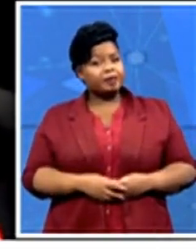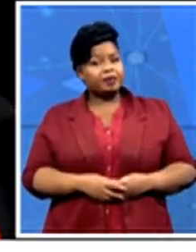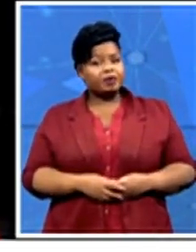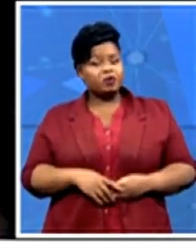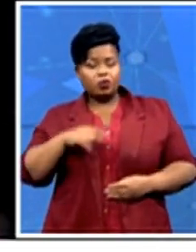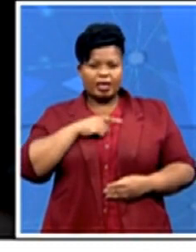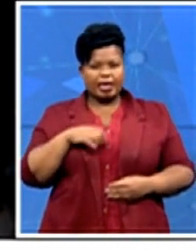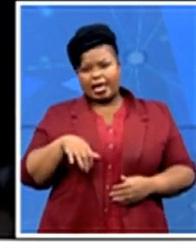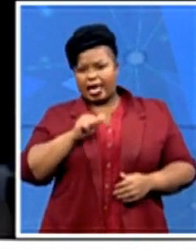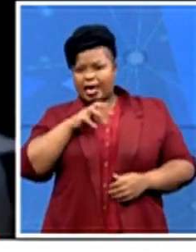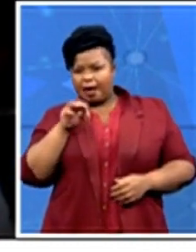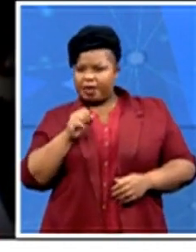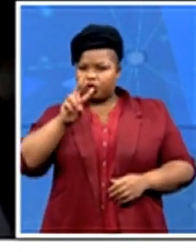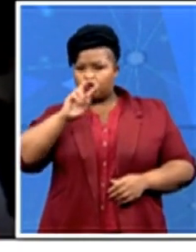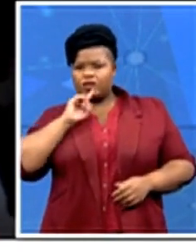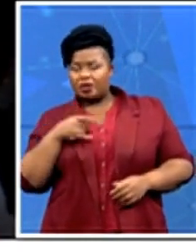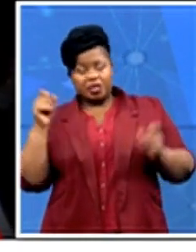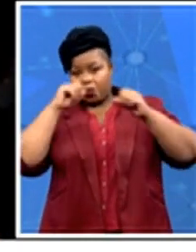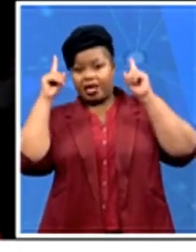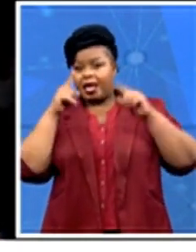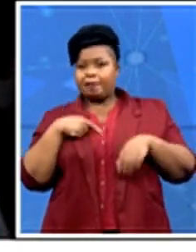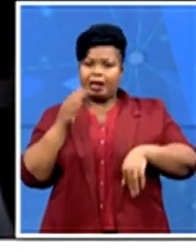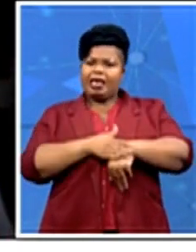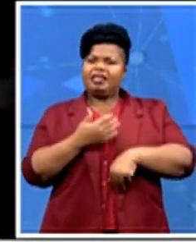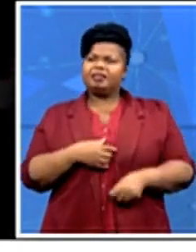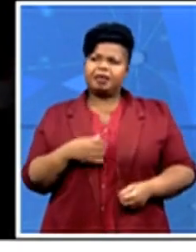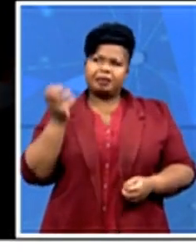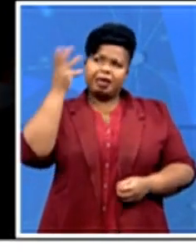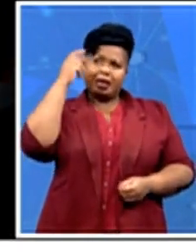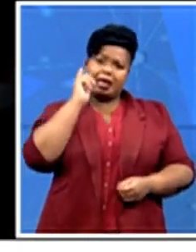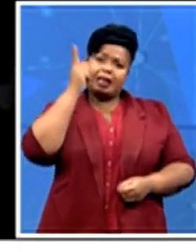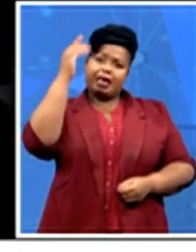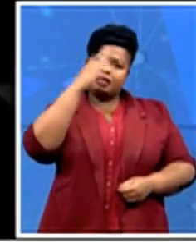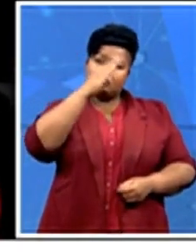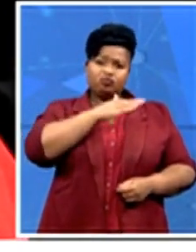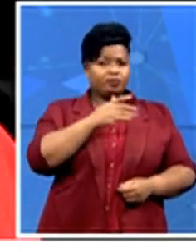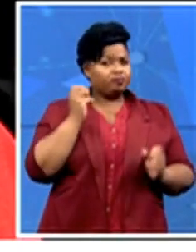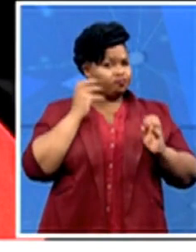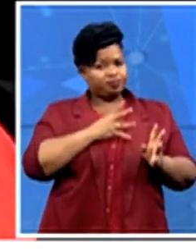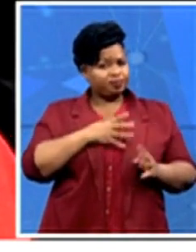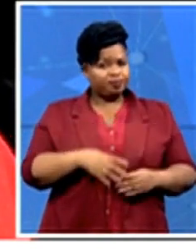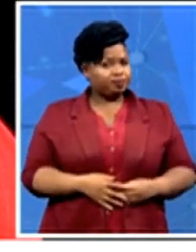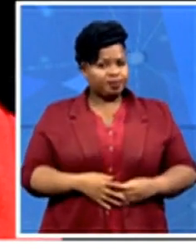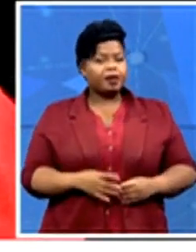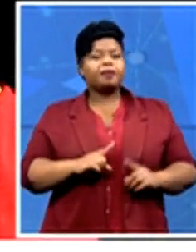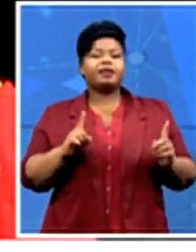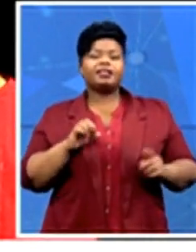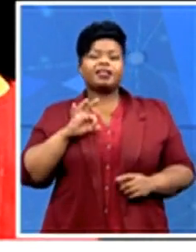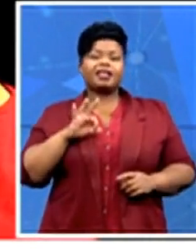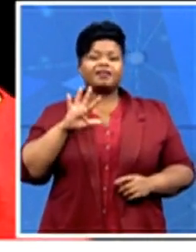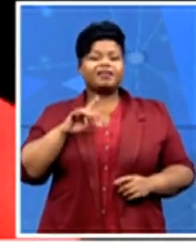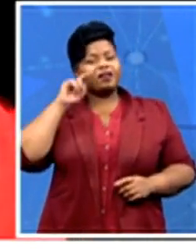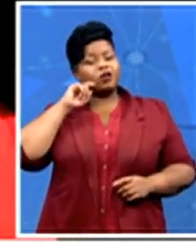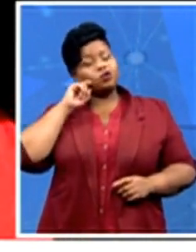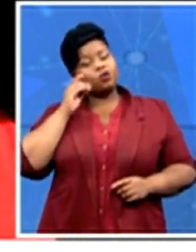Perhaps once it gets a bit hotter, we might find them here. But the 35-year-olds are here. Sis Nonceba is one of them. She's starting